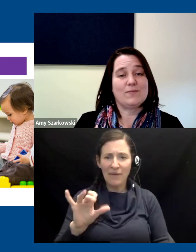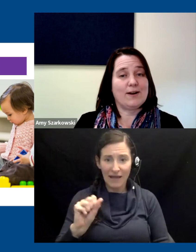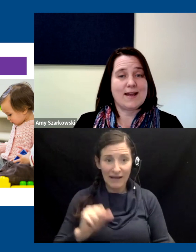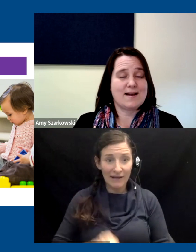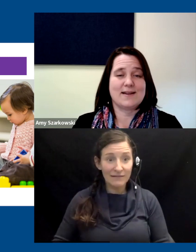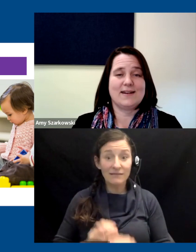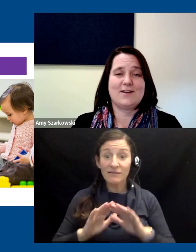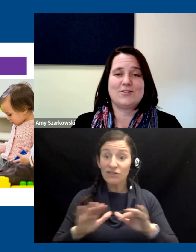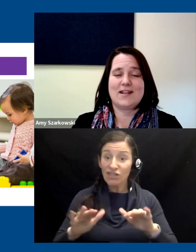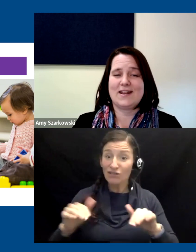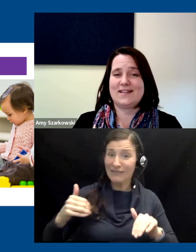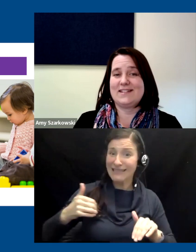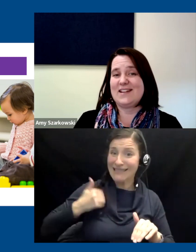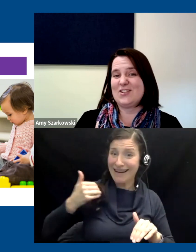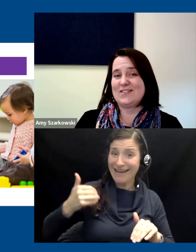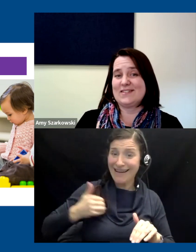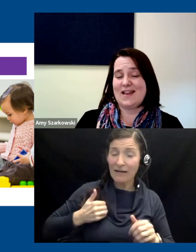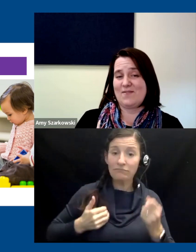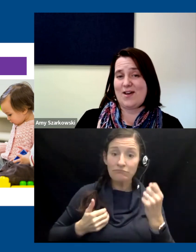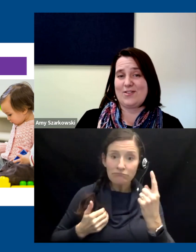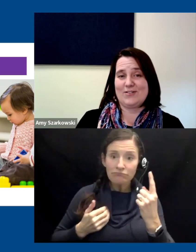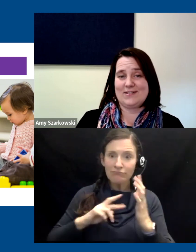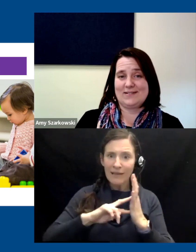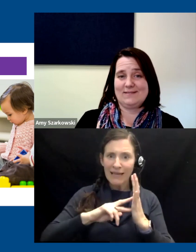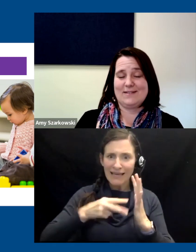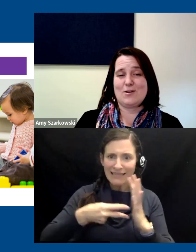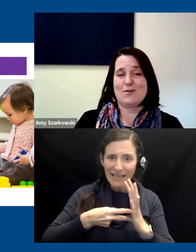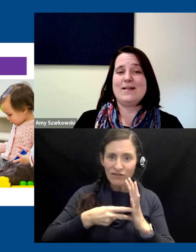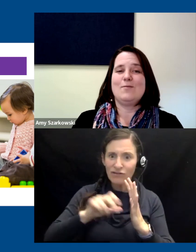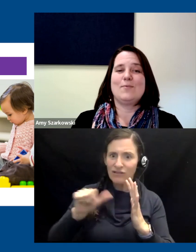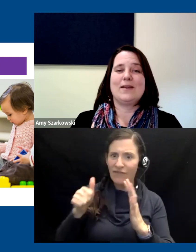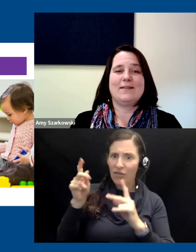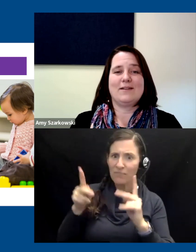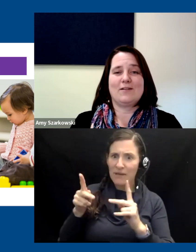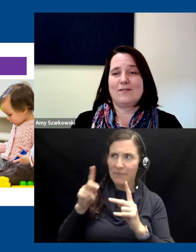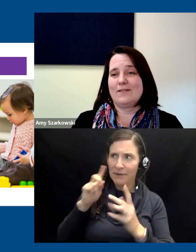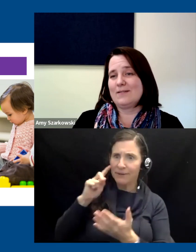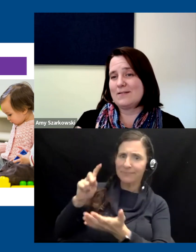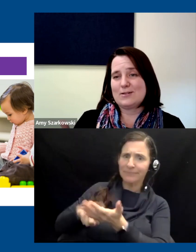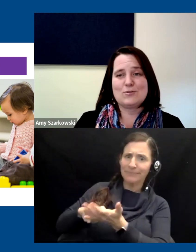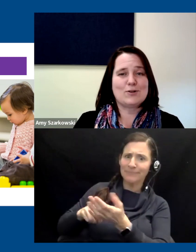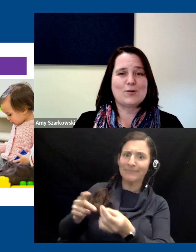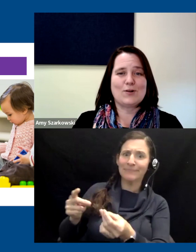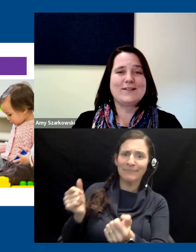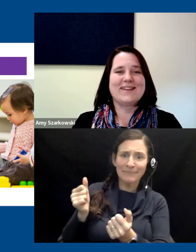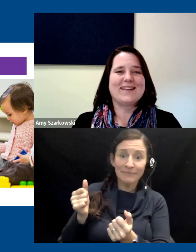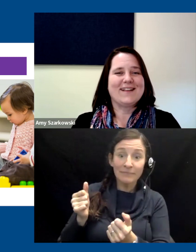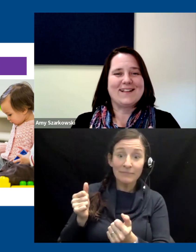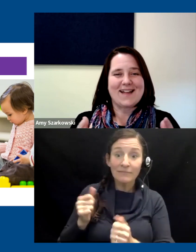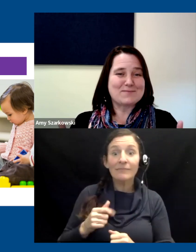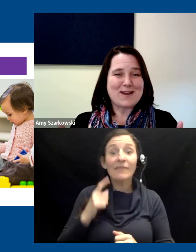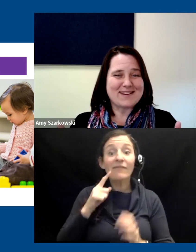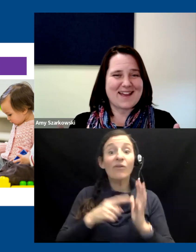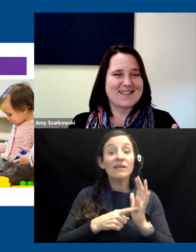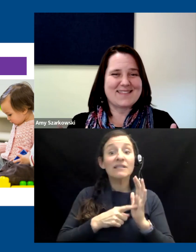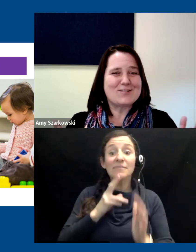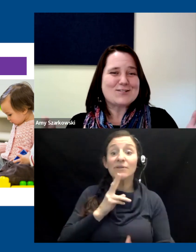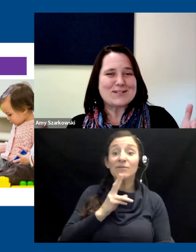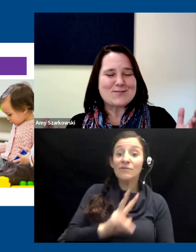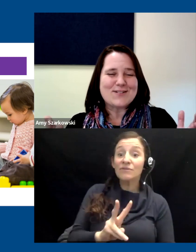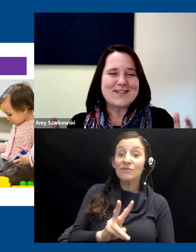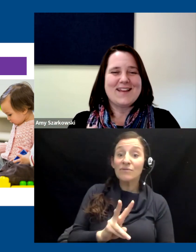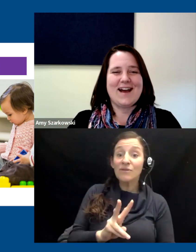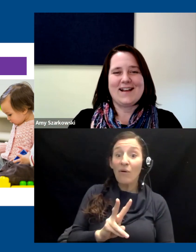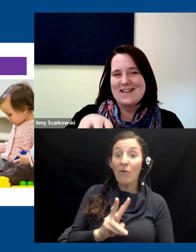Children who are very young can understand intentions of others. You know, when their 2-year-old classmate at the